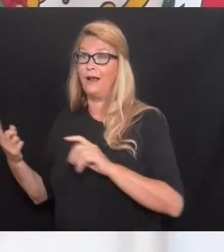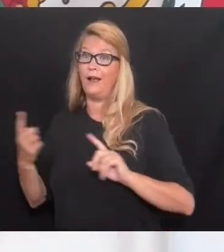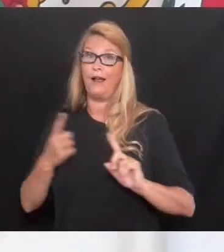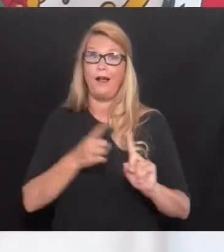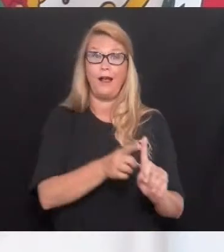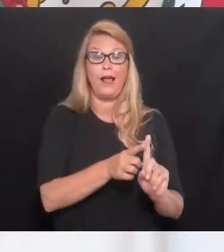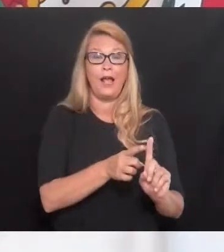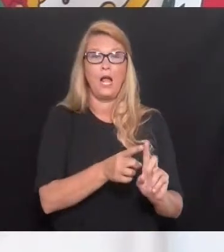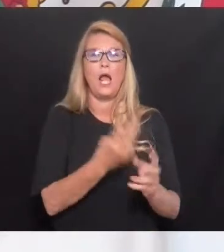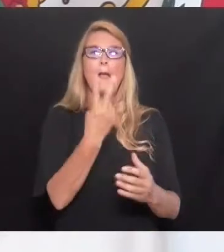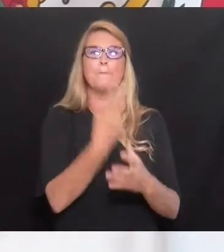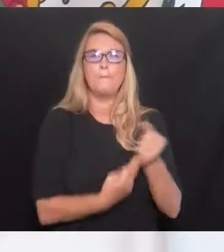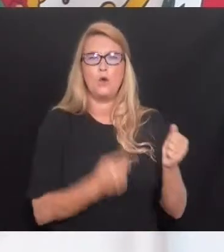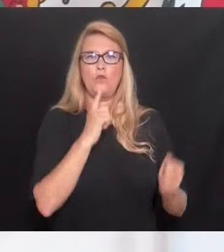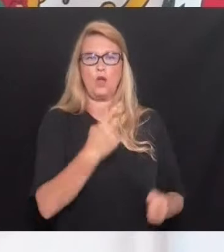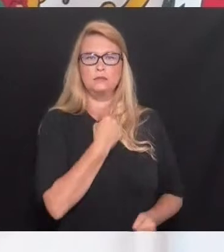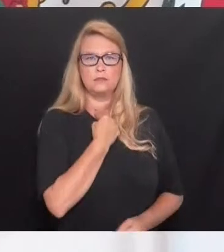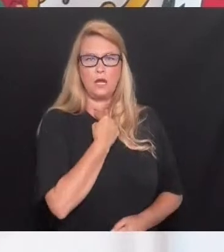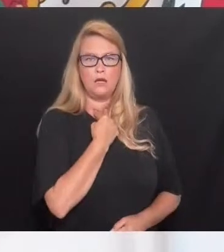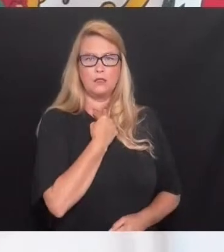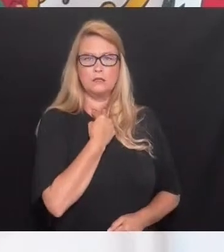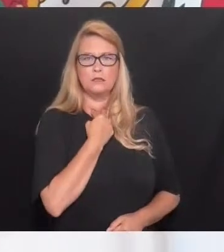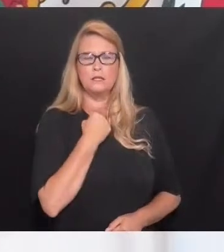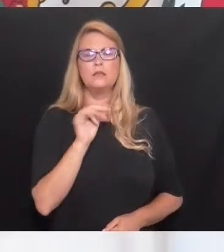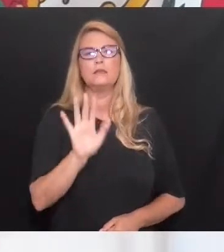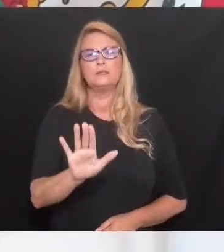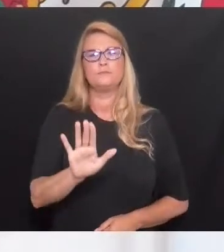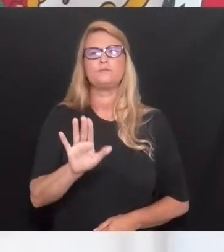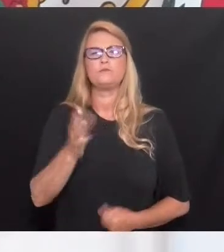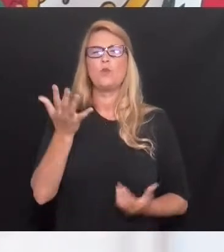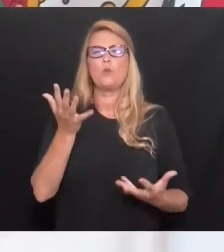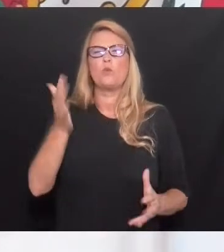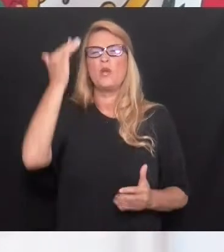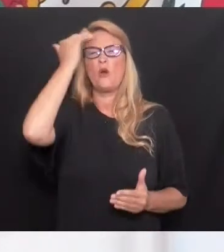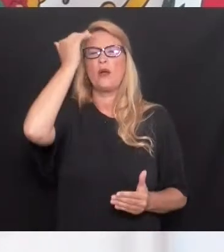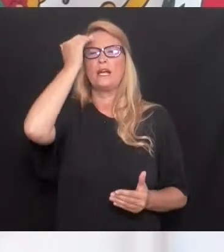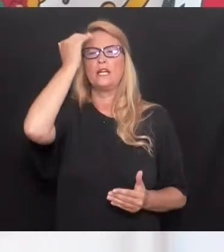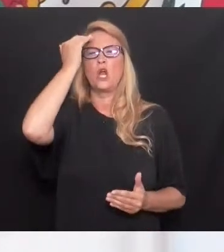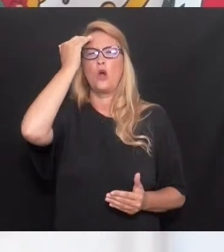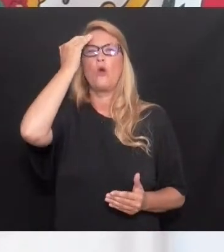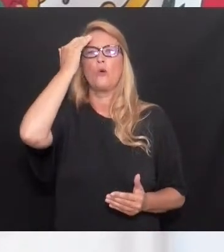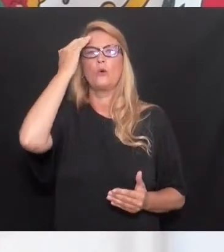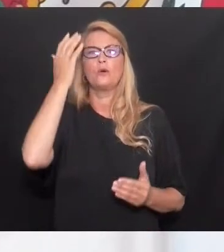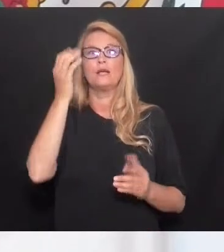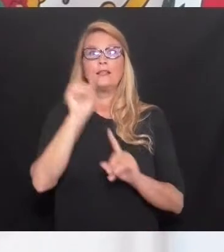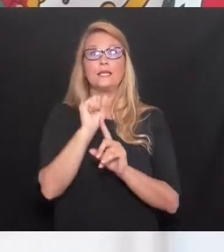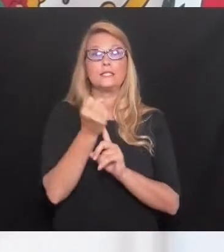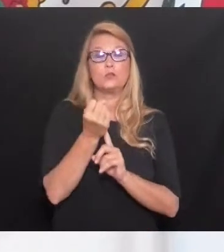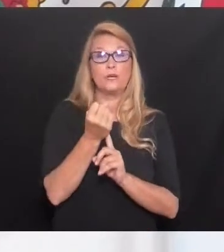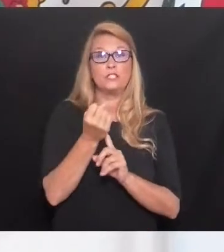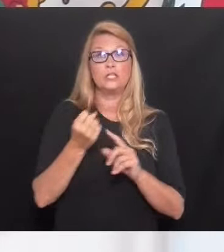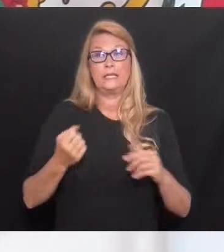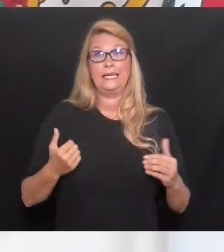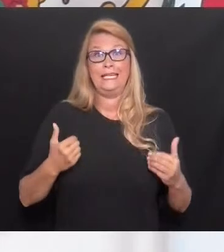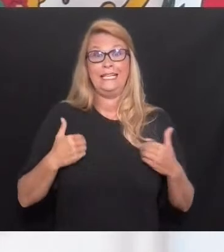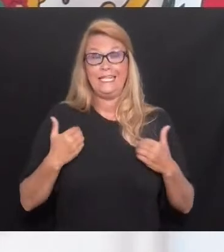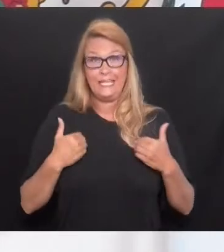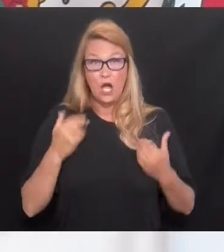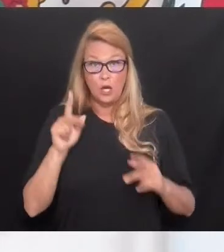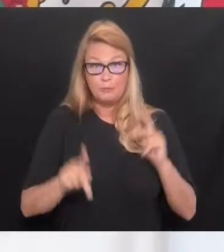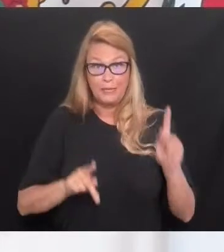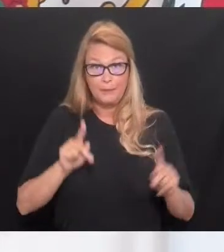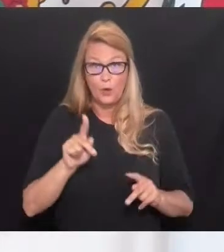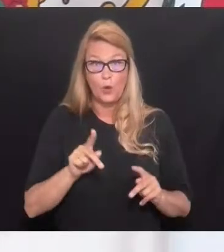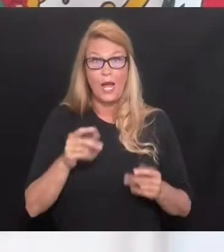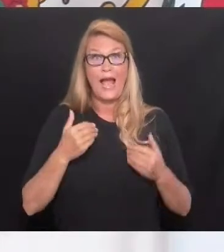up. You know, and really and truly, we know what we've been through. Young people,